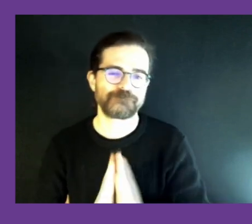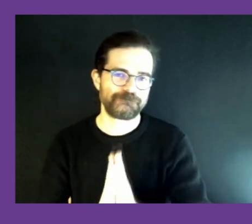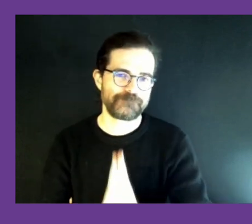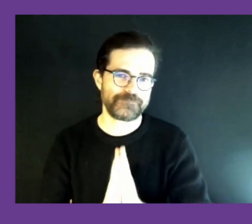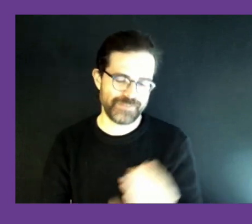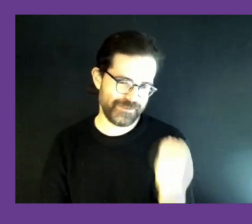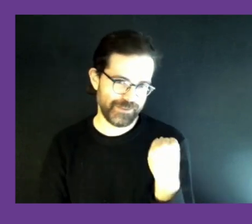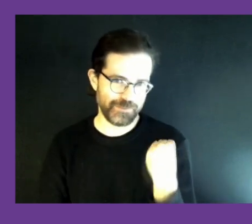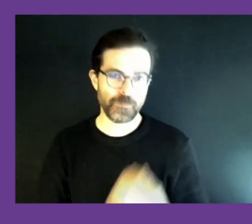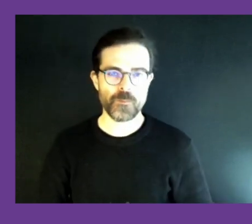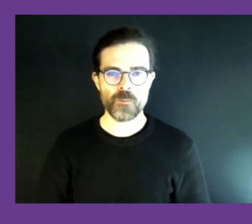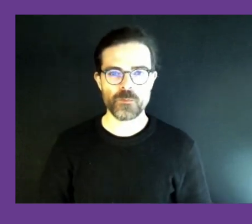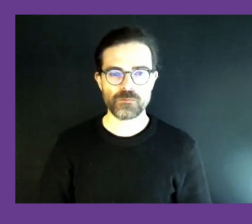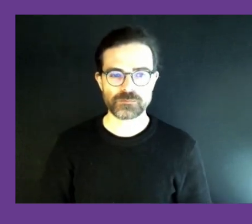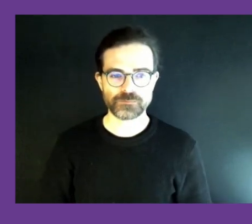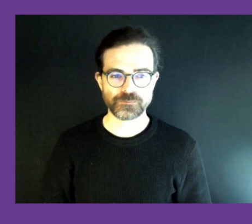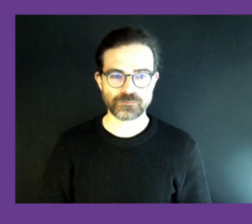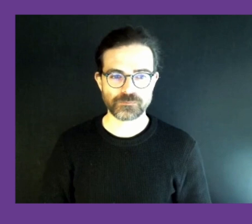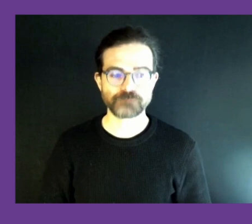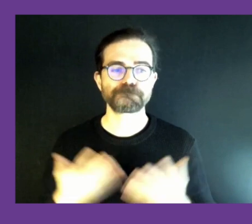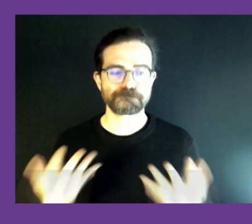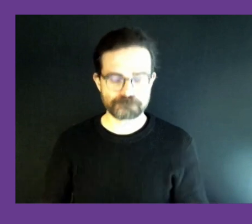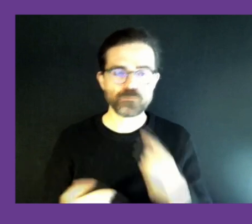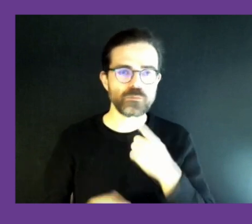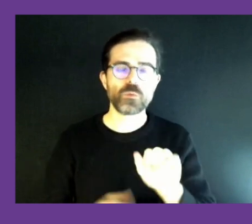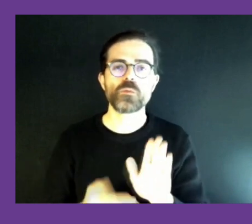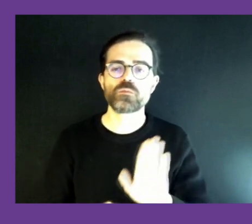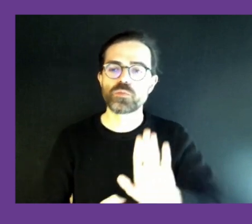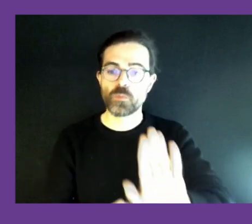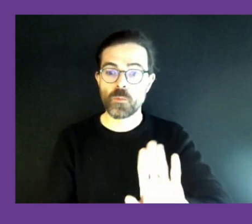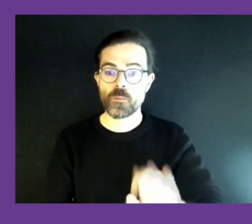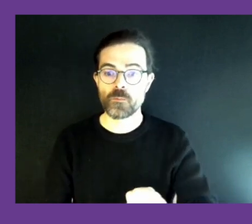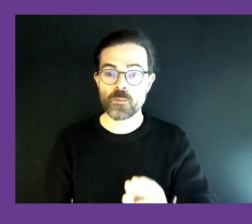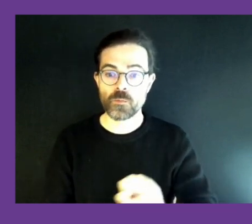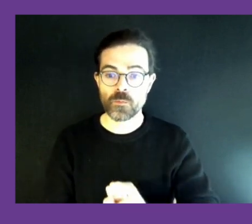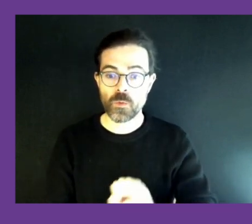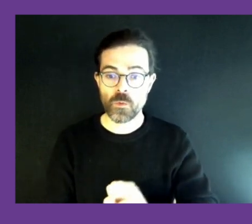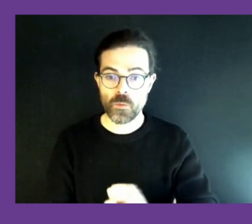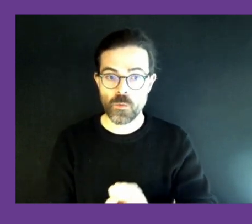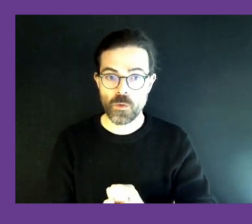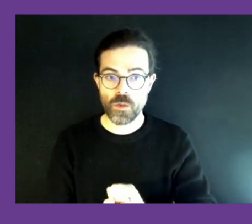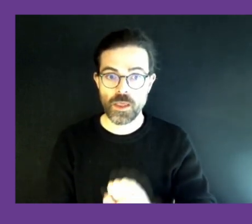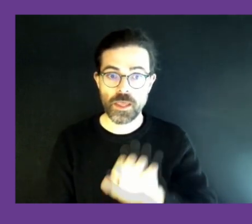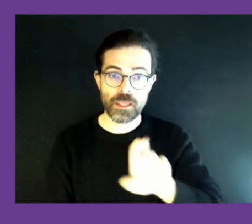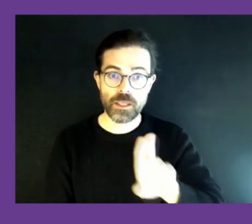going to see the key standardization works at the EU level and what is AccessibleEU doing.